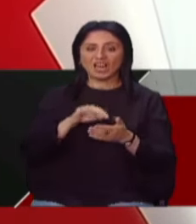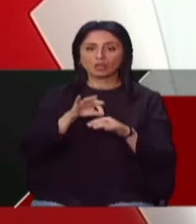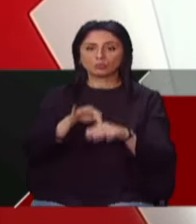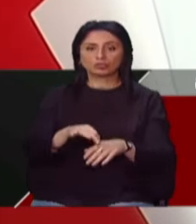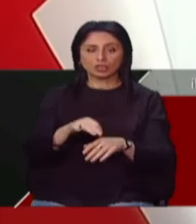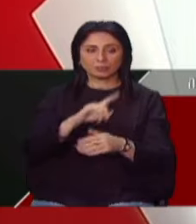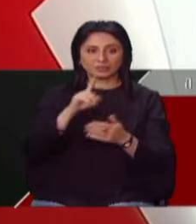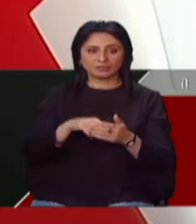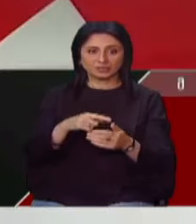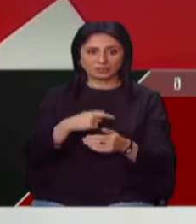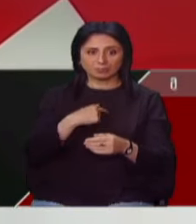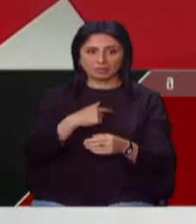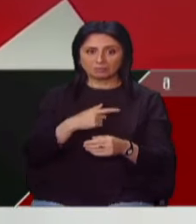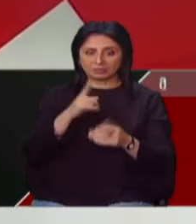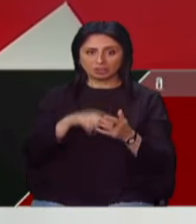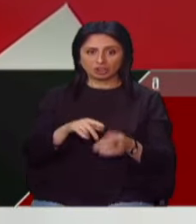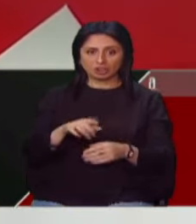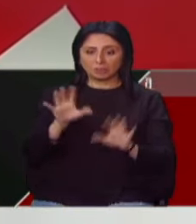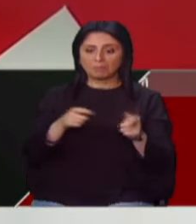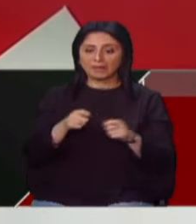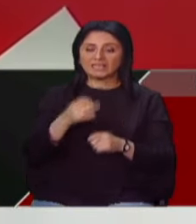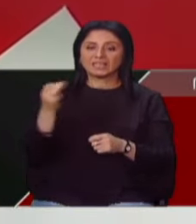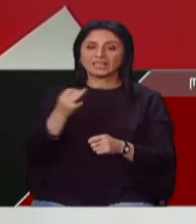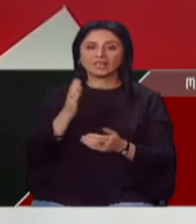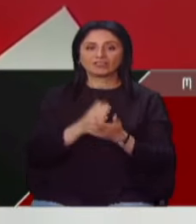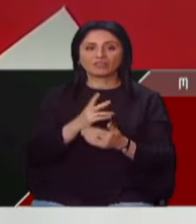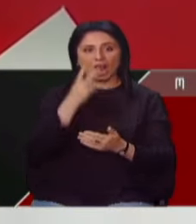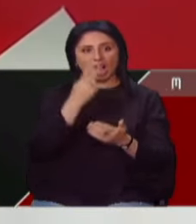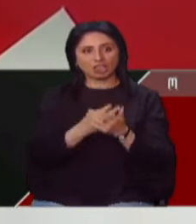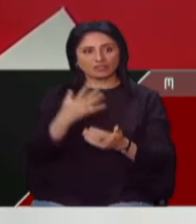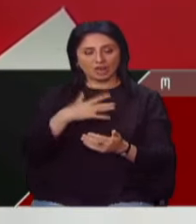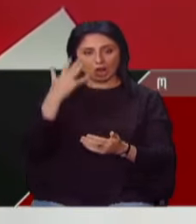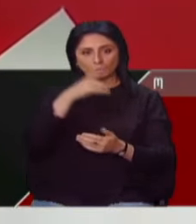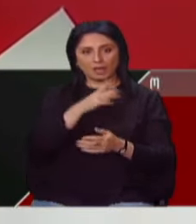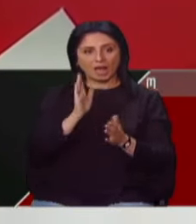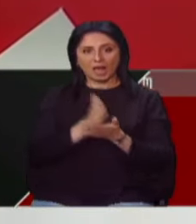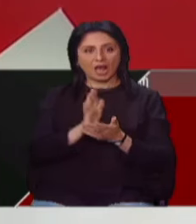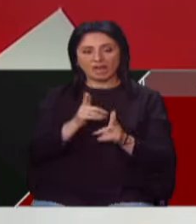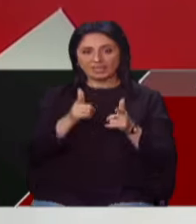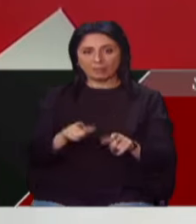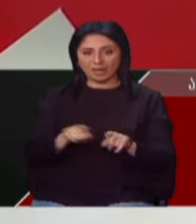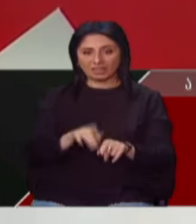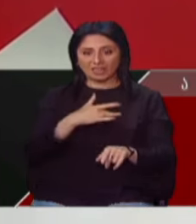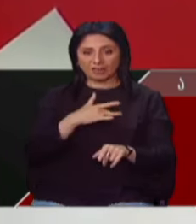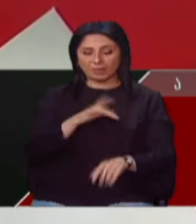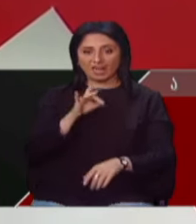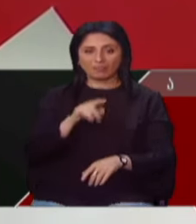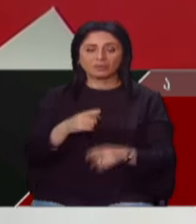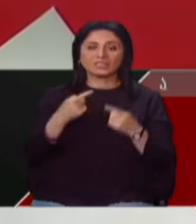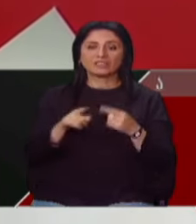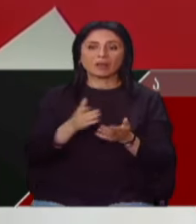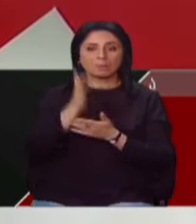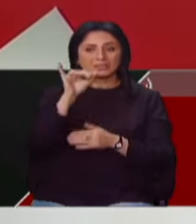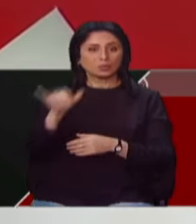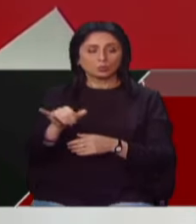Sakit. President Chelok on the Sidaris is from Magad, Achuinus, Cartulus, Nevara, Tanakmas, referendums, and Amiswa, Miss